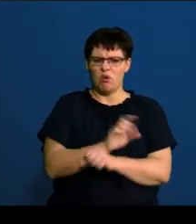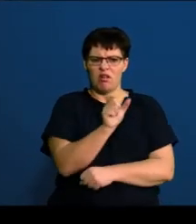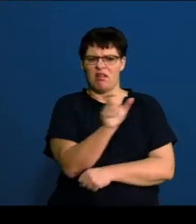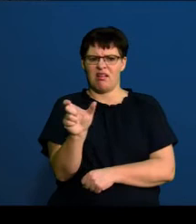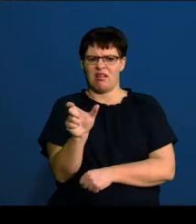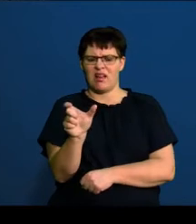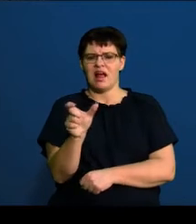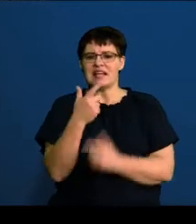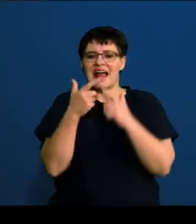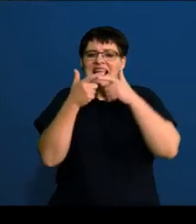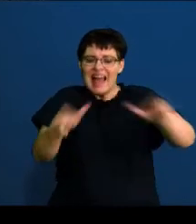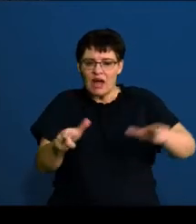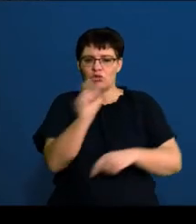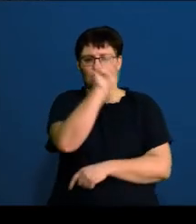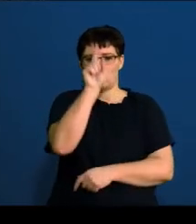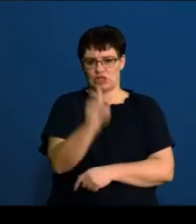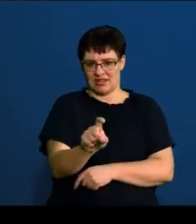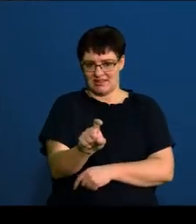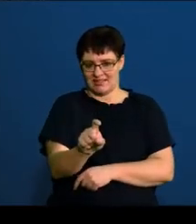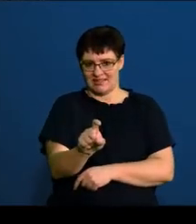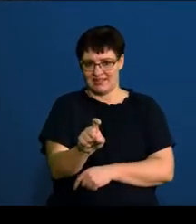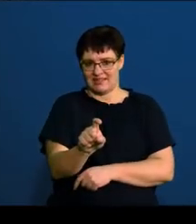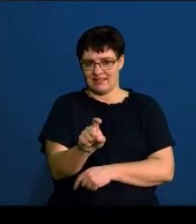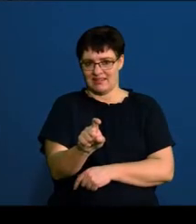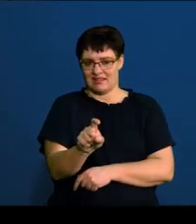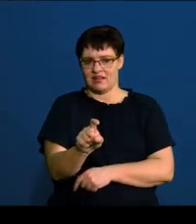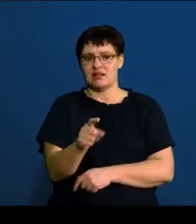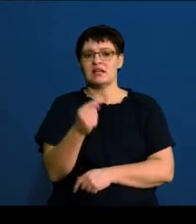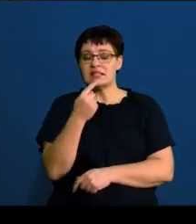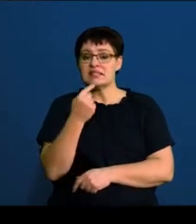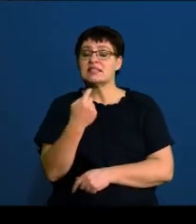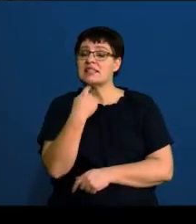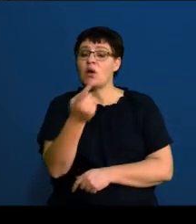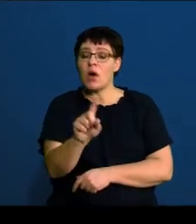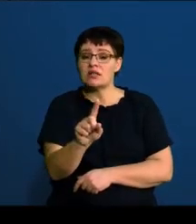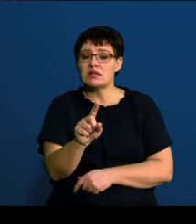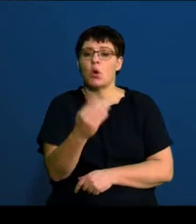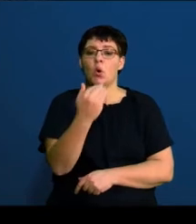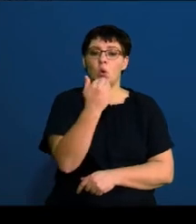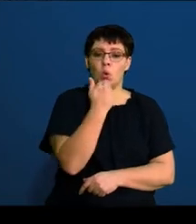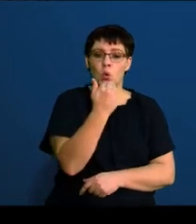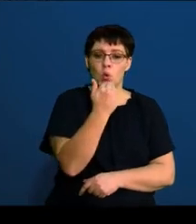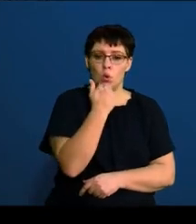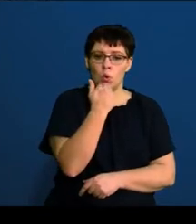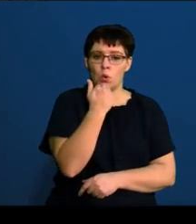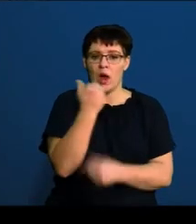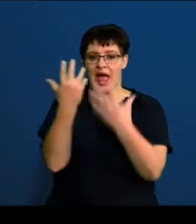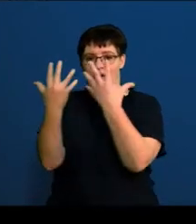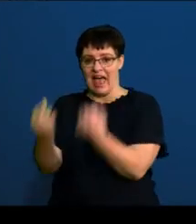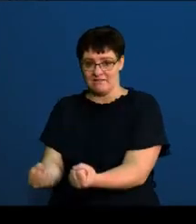basically a language question, and it basically translates to who